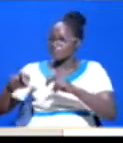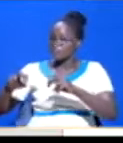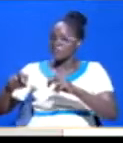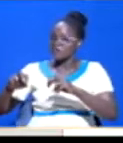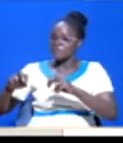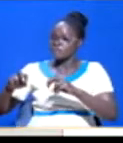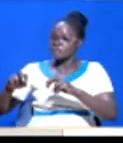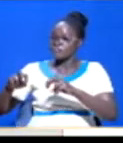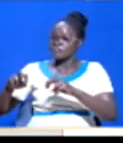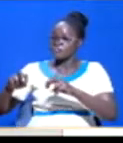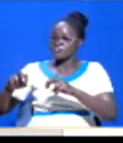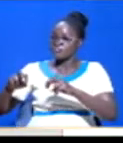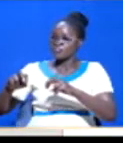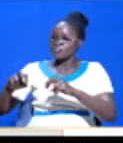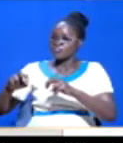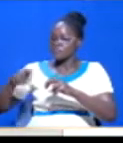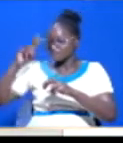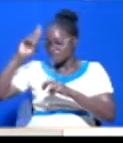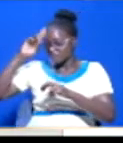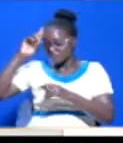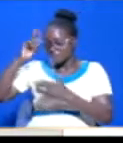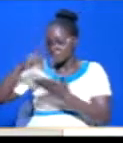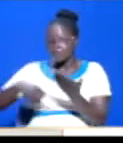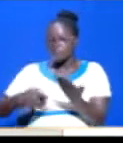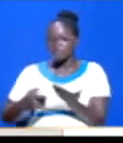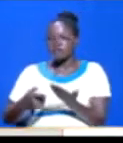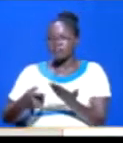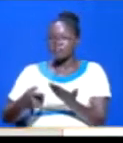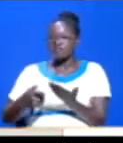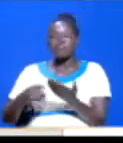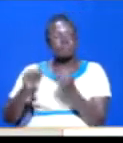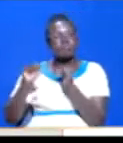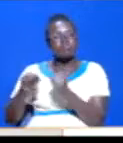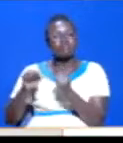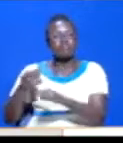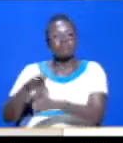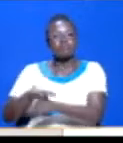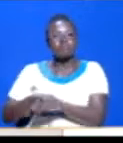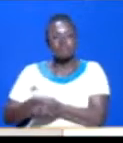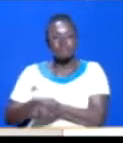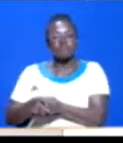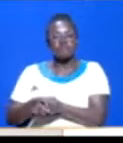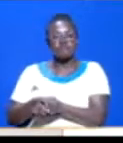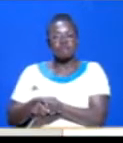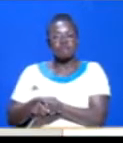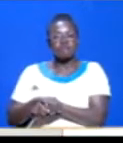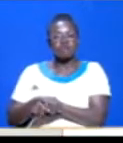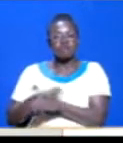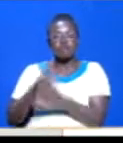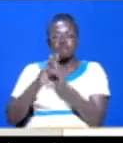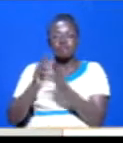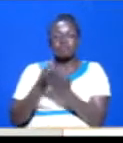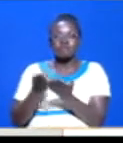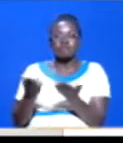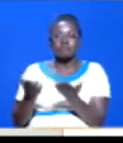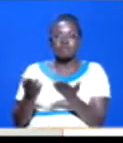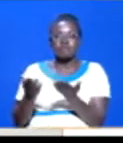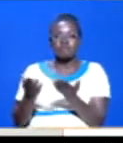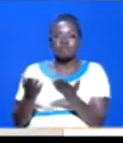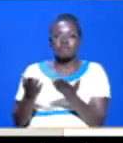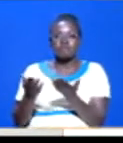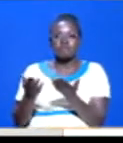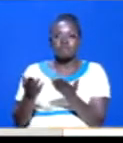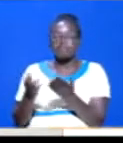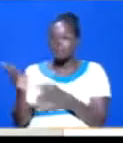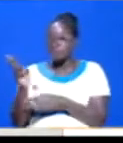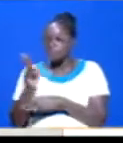the causes of what we are likely to get, because there is intelligence report that there are hot spots that are